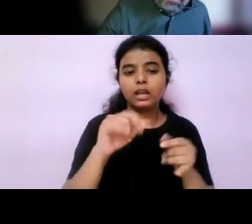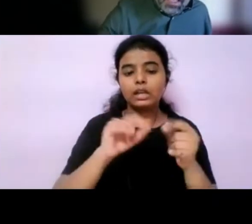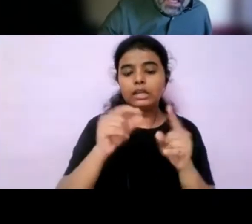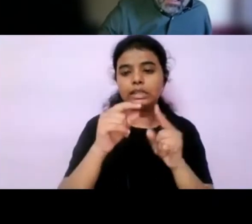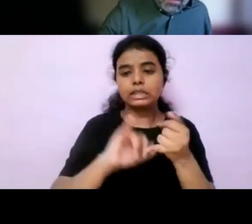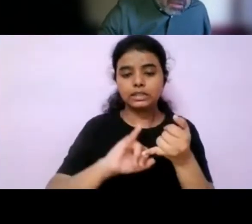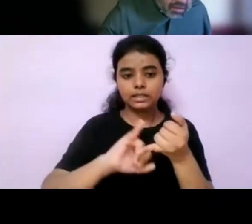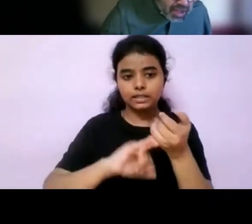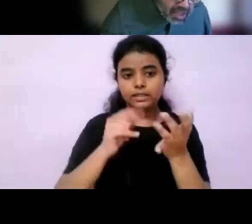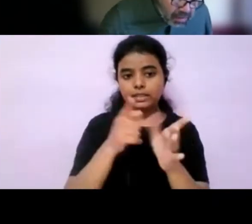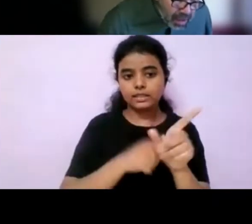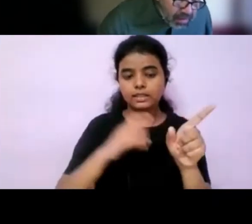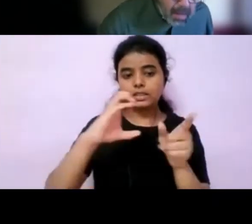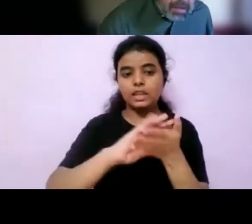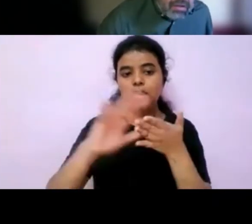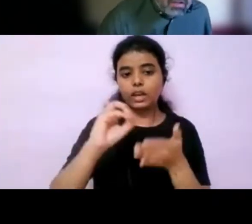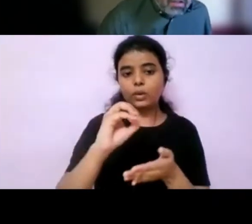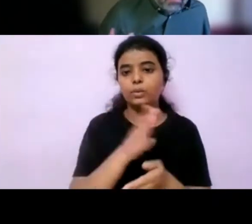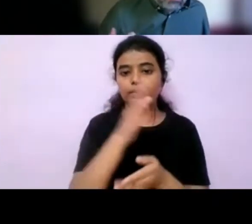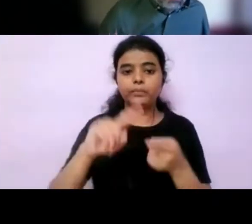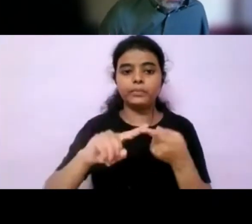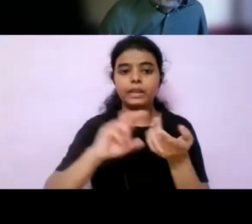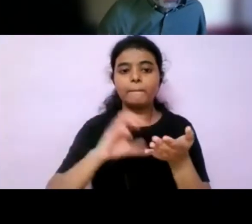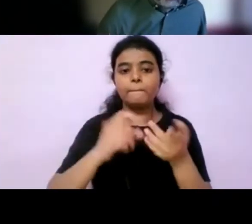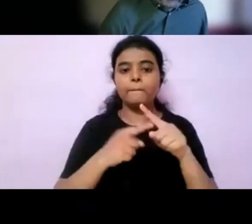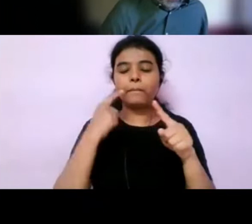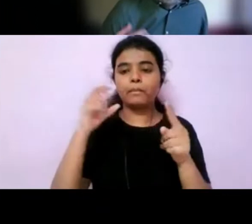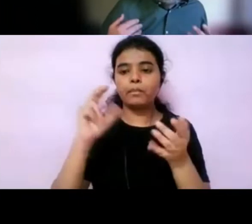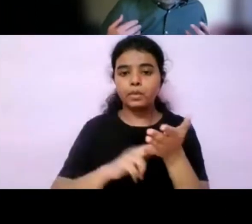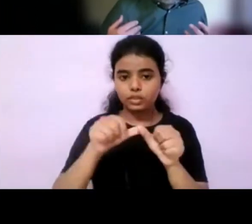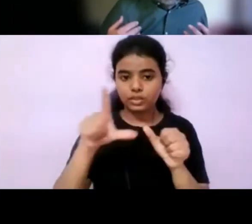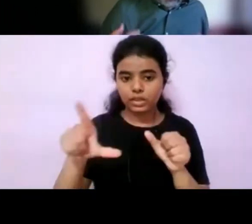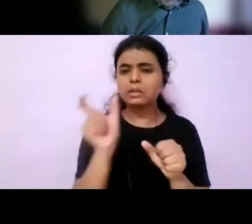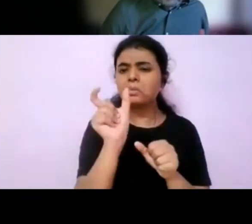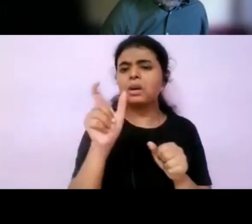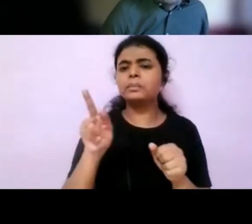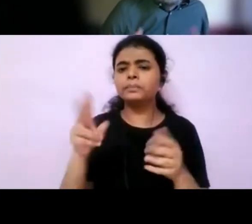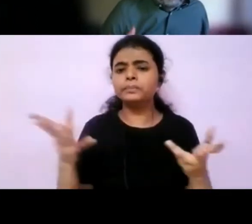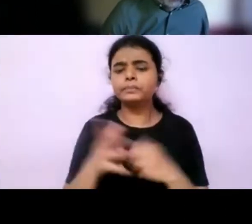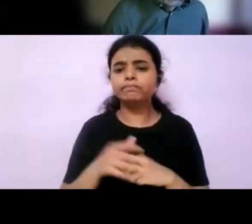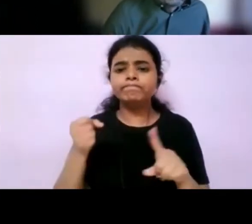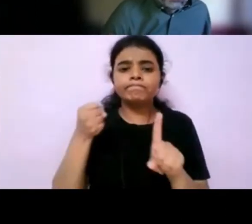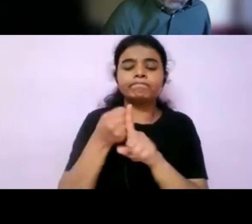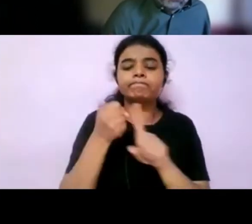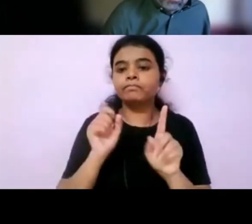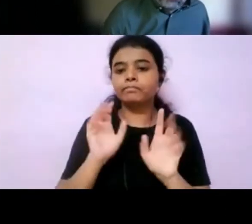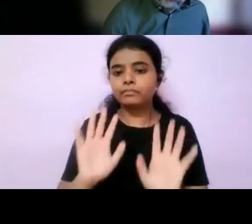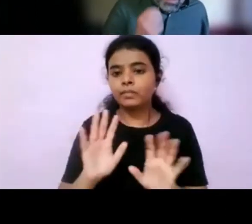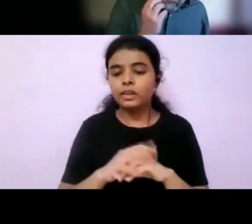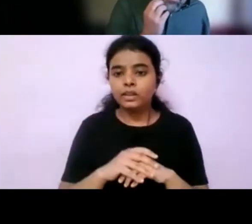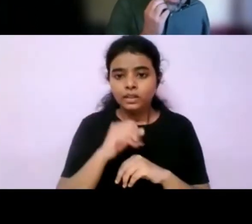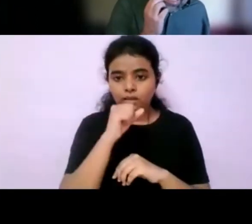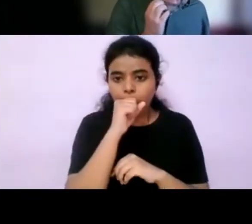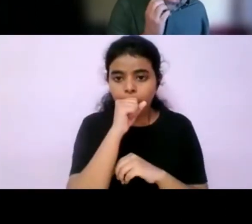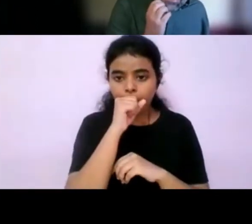to being. So psycho-emotional disablism is the impacts and effects of the social